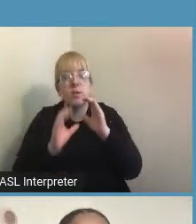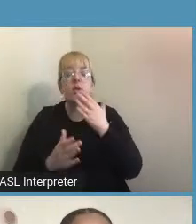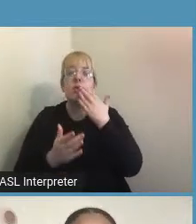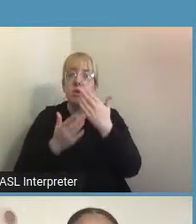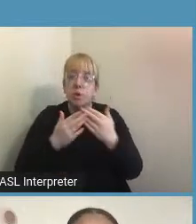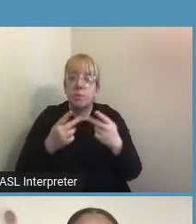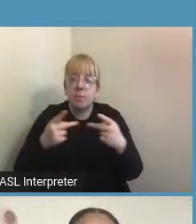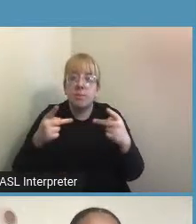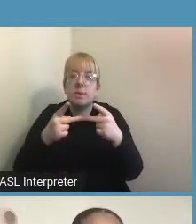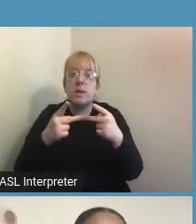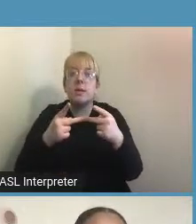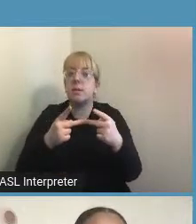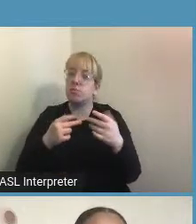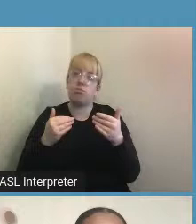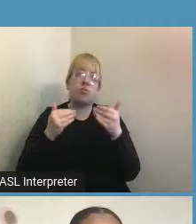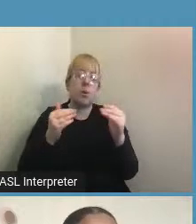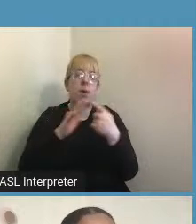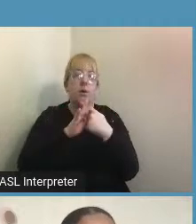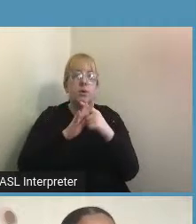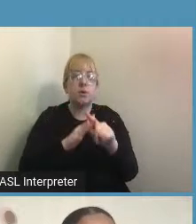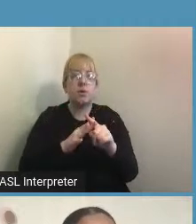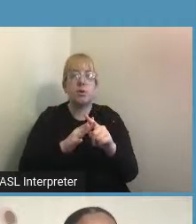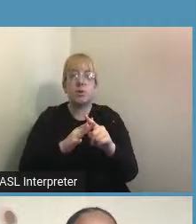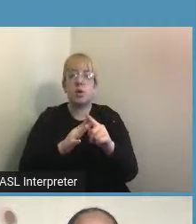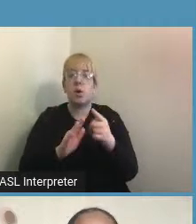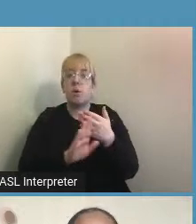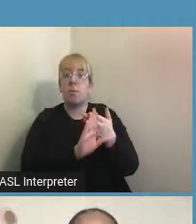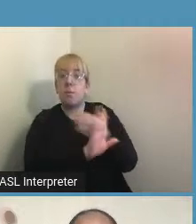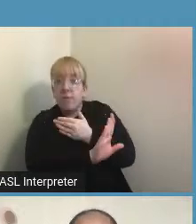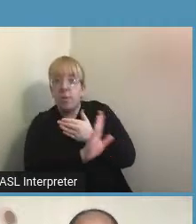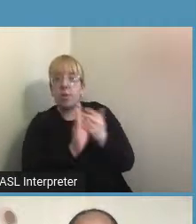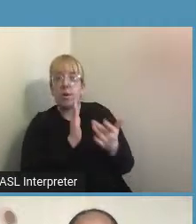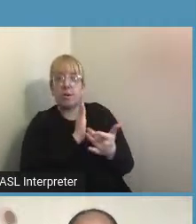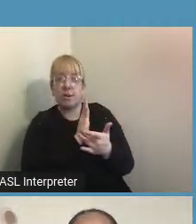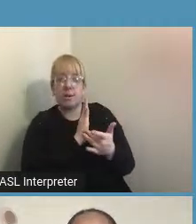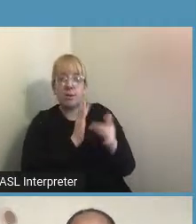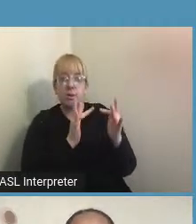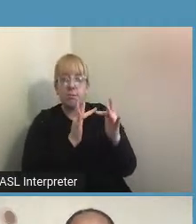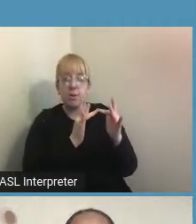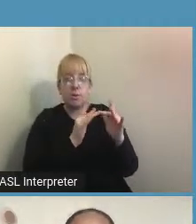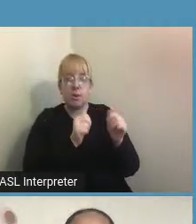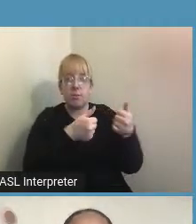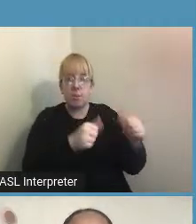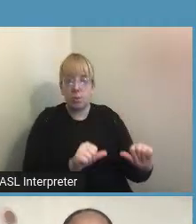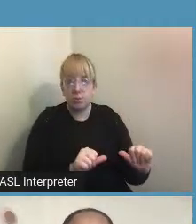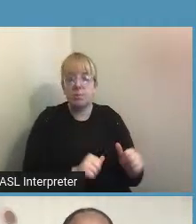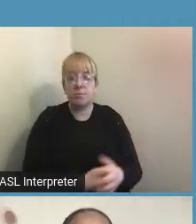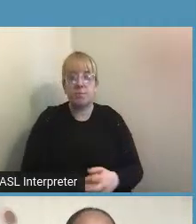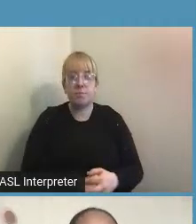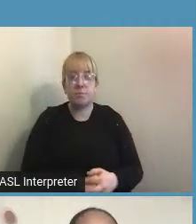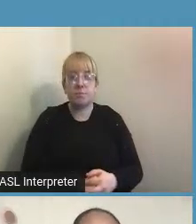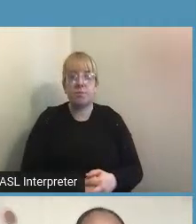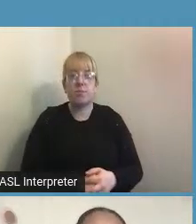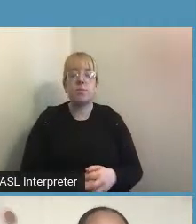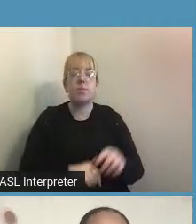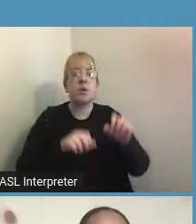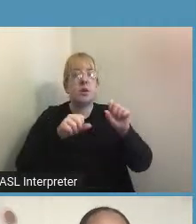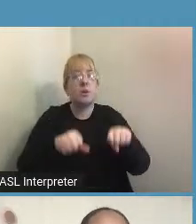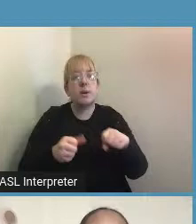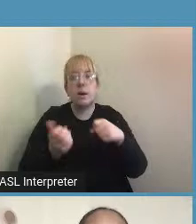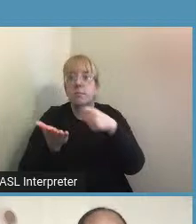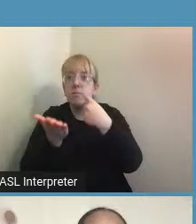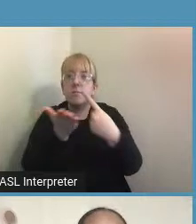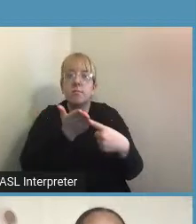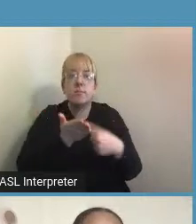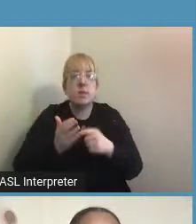go ahead and get that started prior to the internet. And then you can also you can have the conversation with your colleagues.